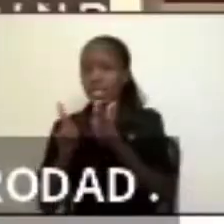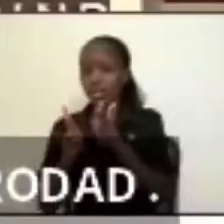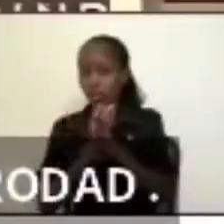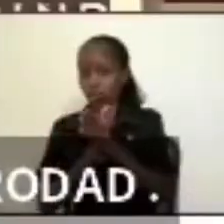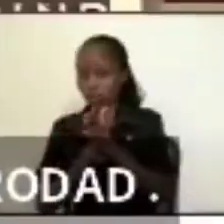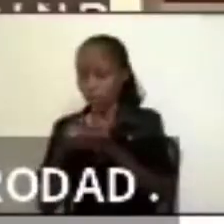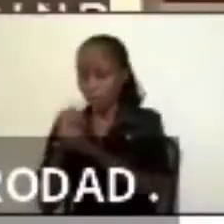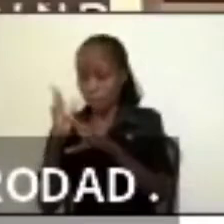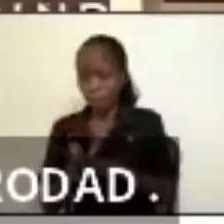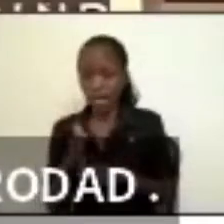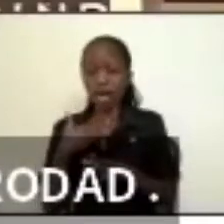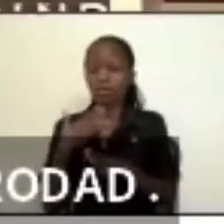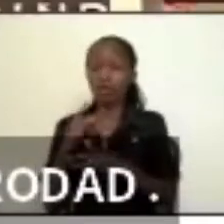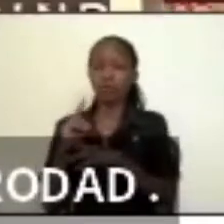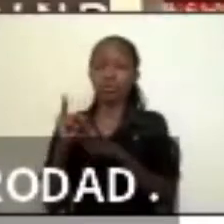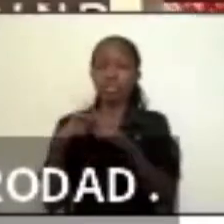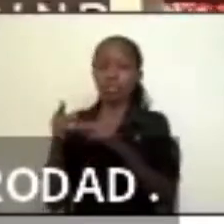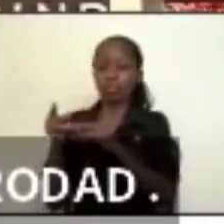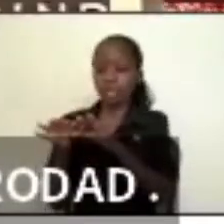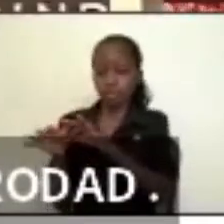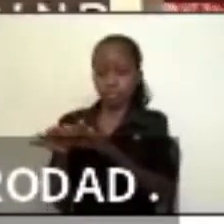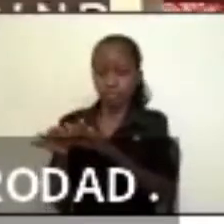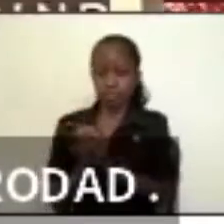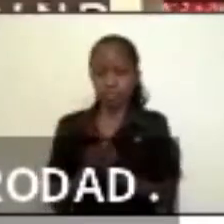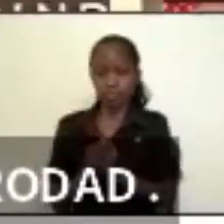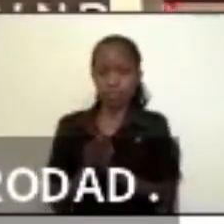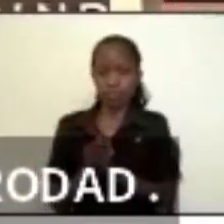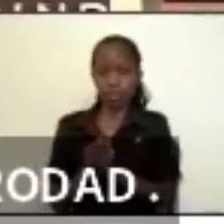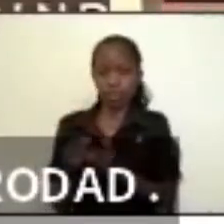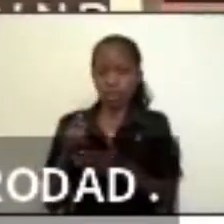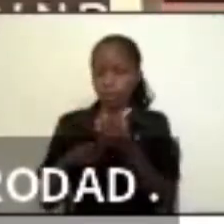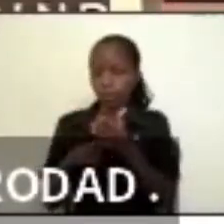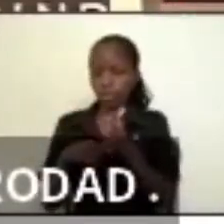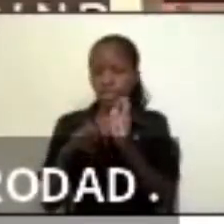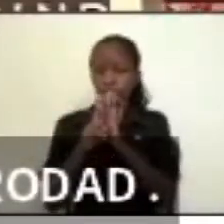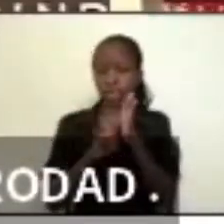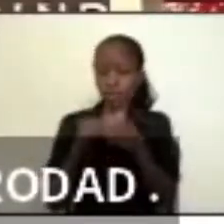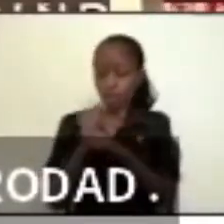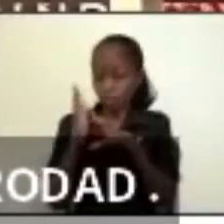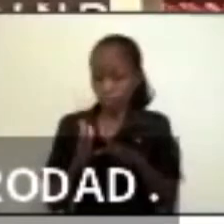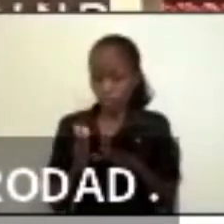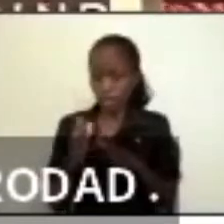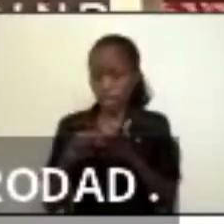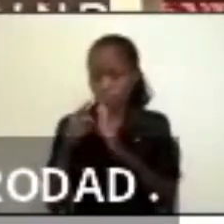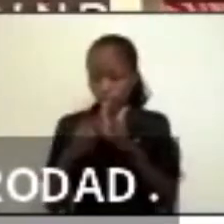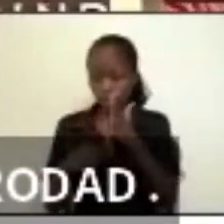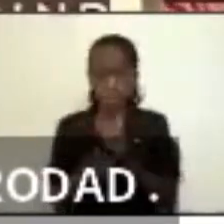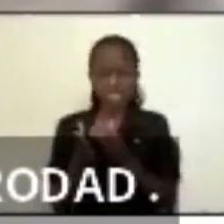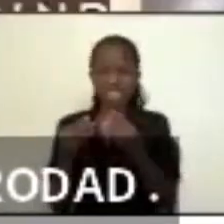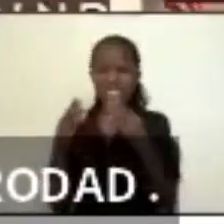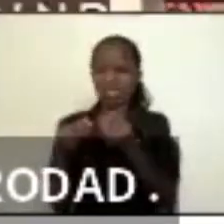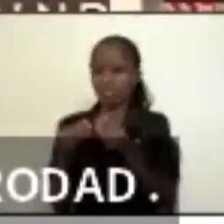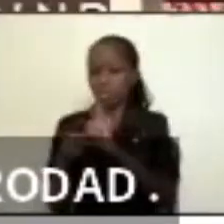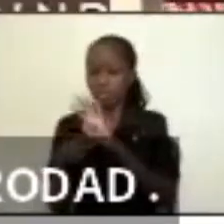just generally defining what a rule maker is. This is just a really simple definition that I came